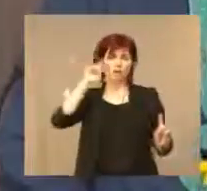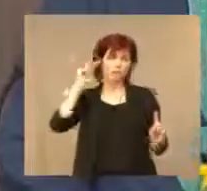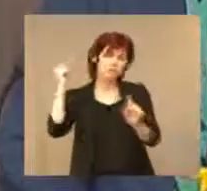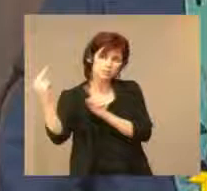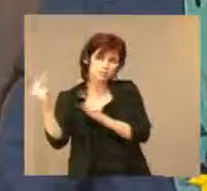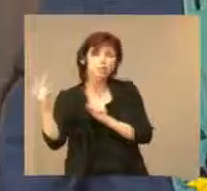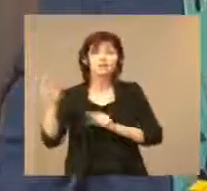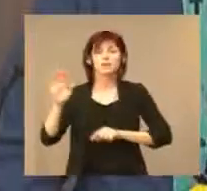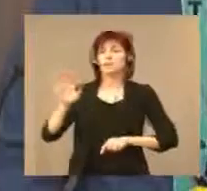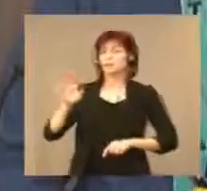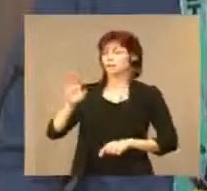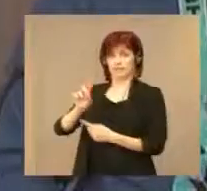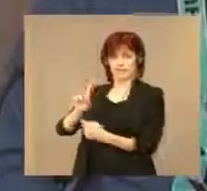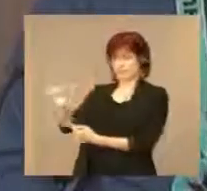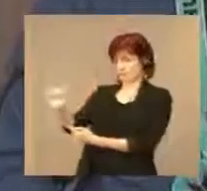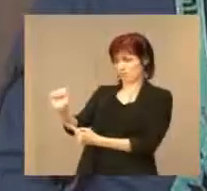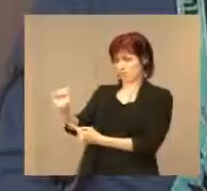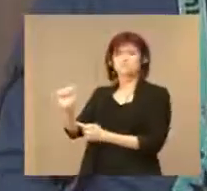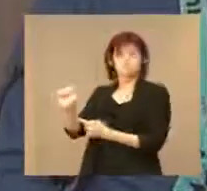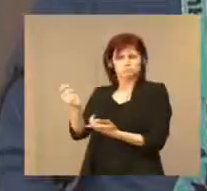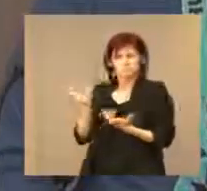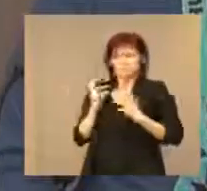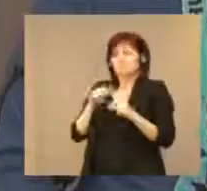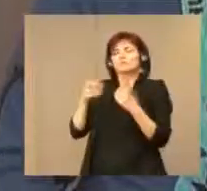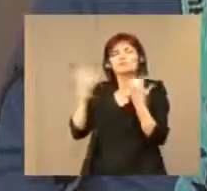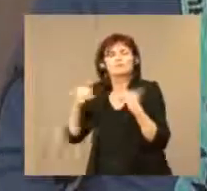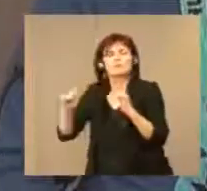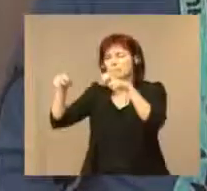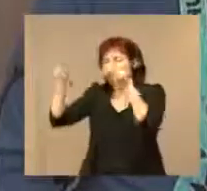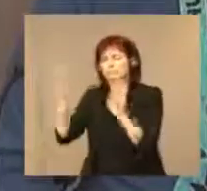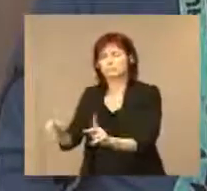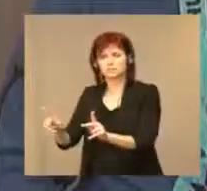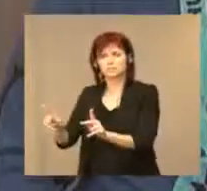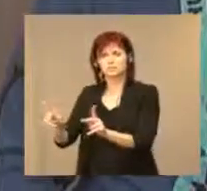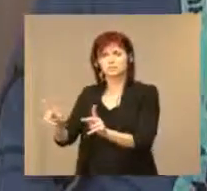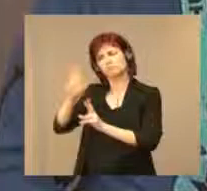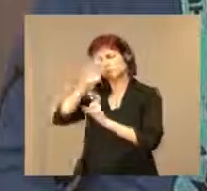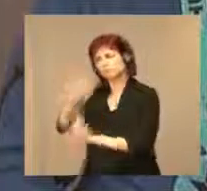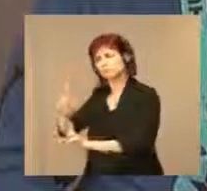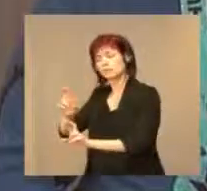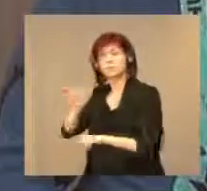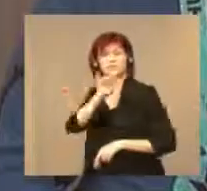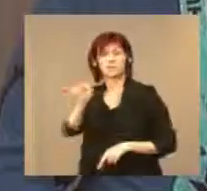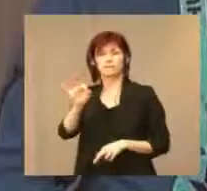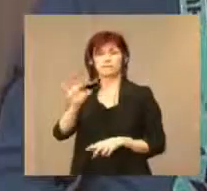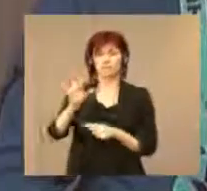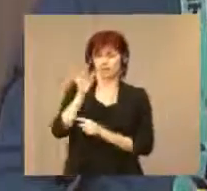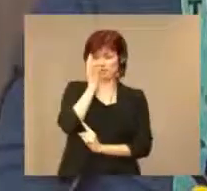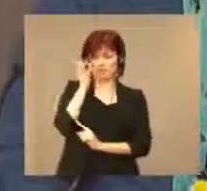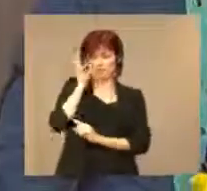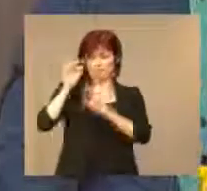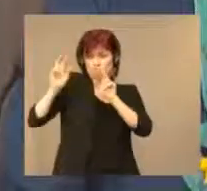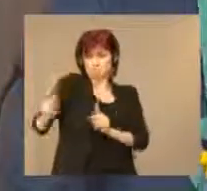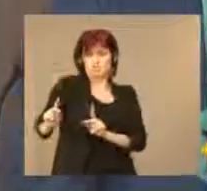with disabilities as being people first. And in this case, if you're an Indigenous person, your disability should